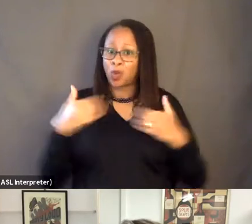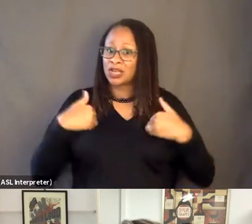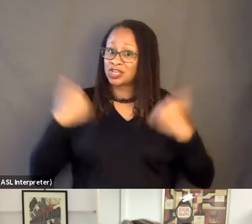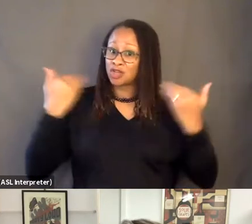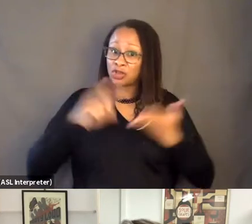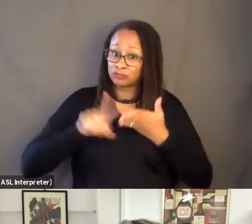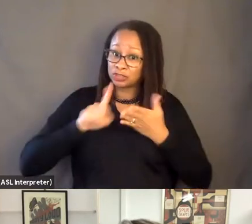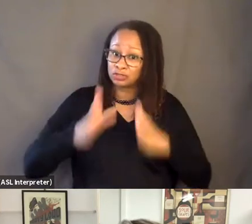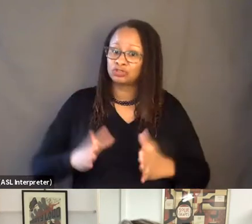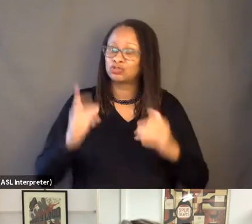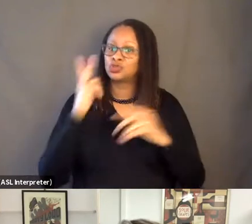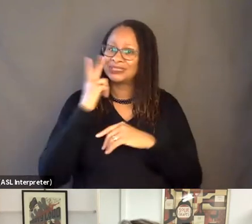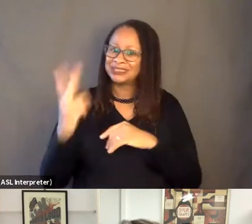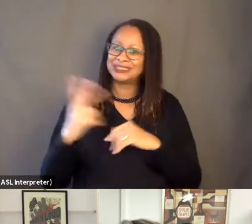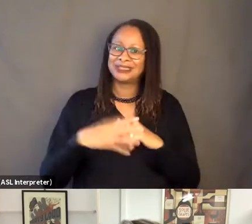that